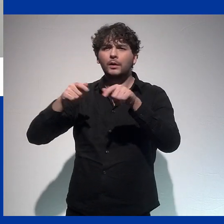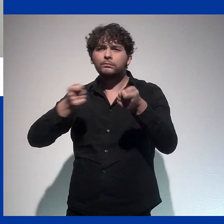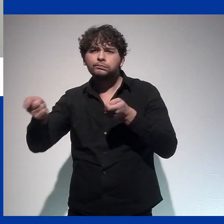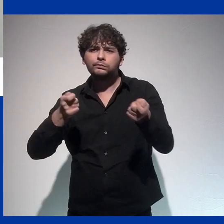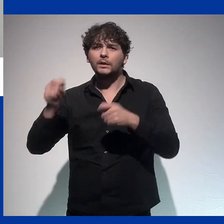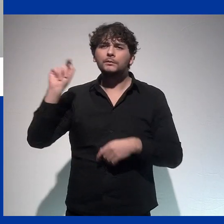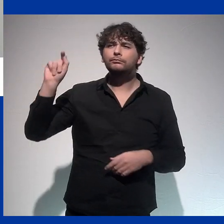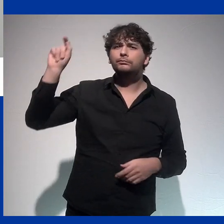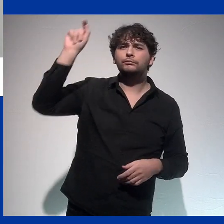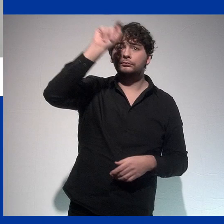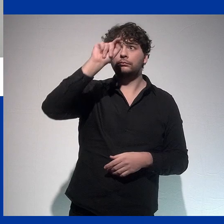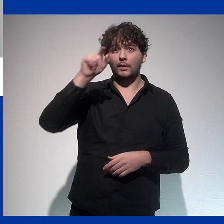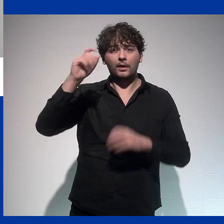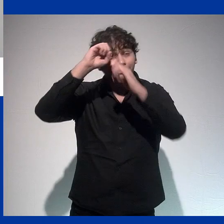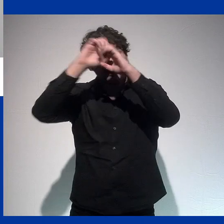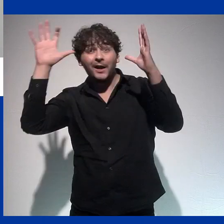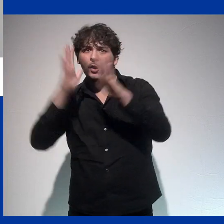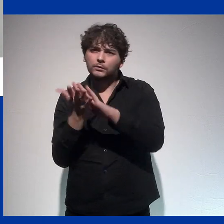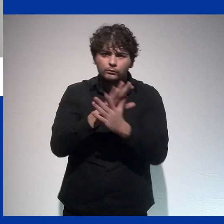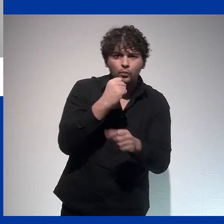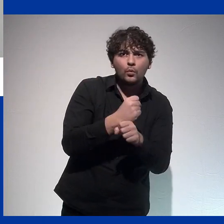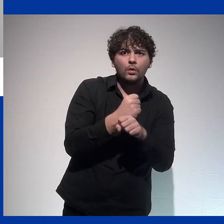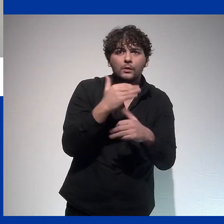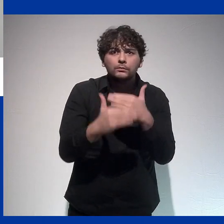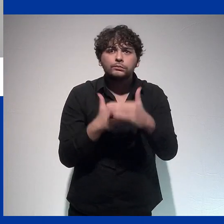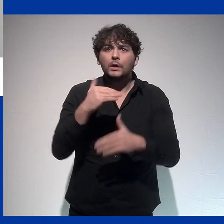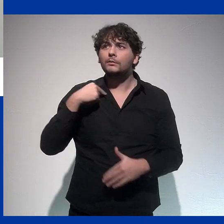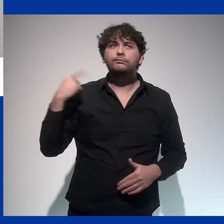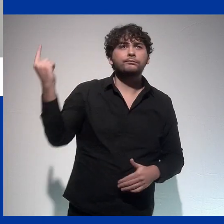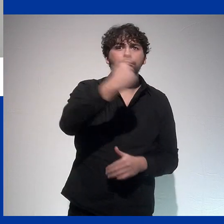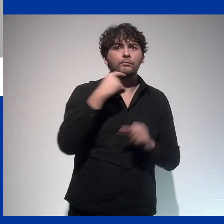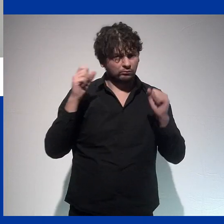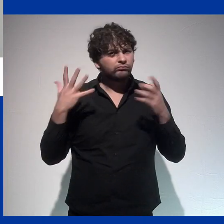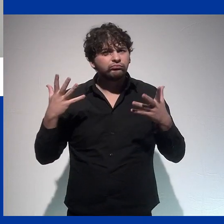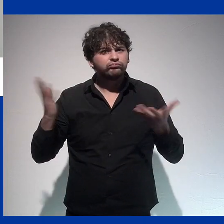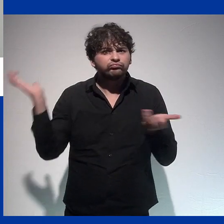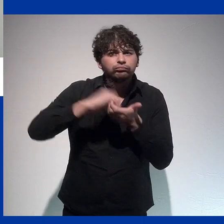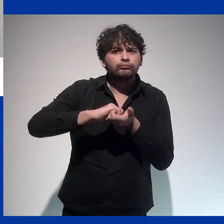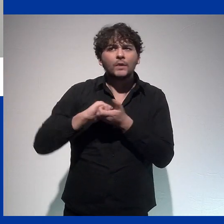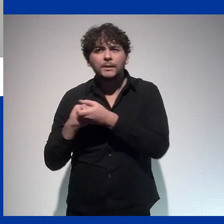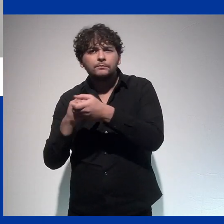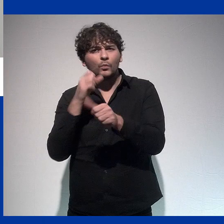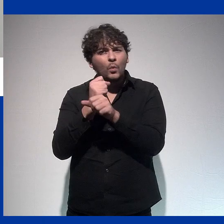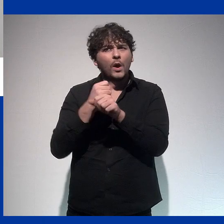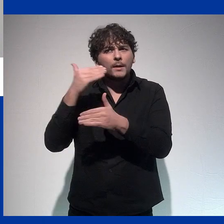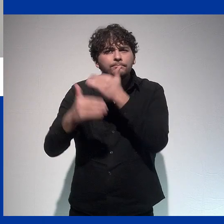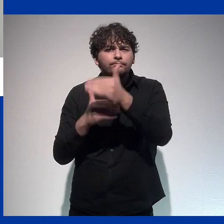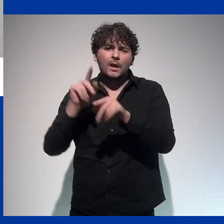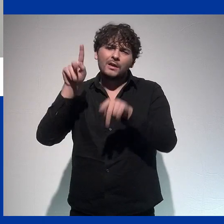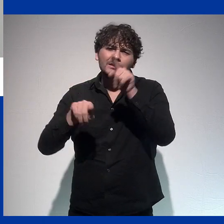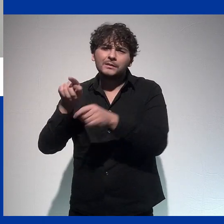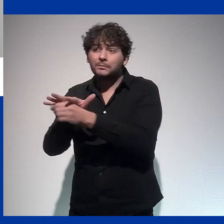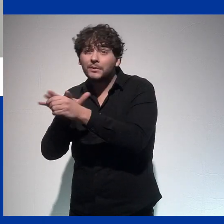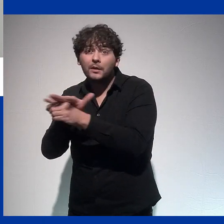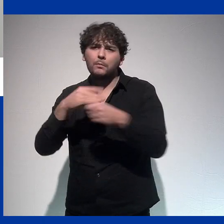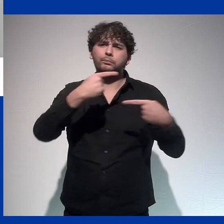process work at all levels. It is this continuous multilateral dialogue that underlines the establishment of a broad